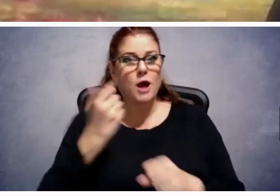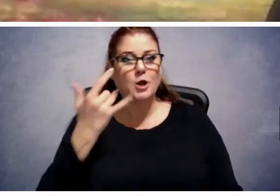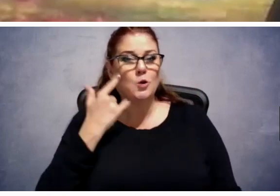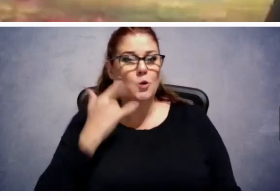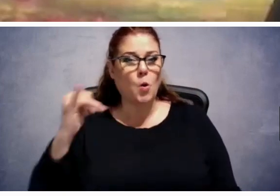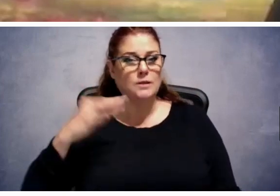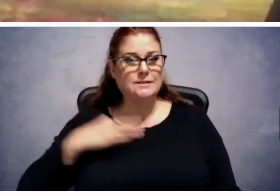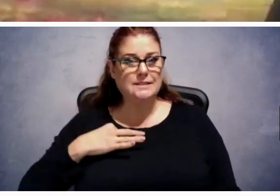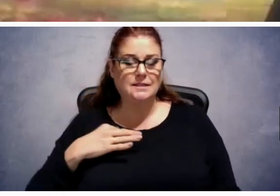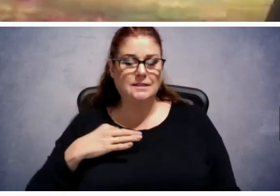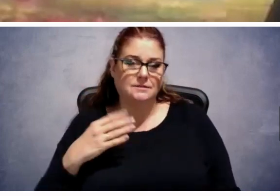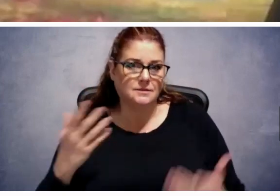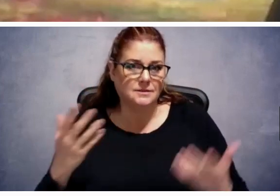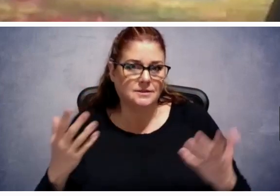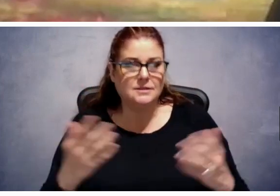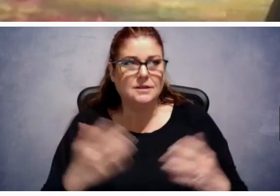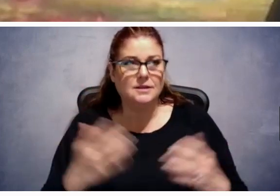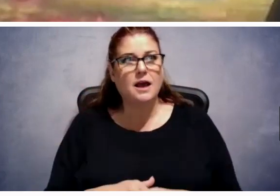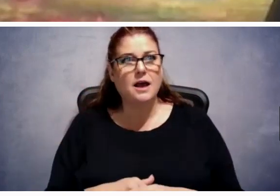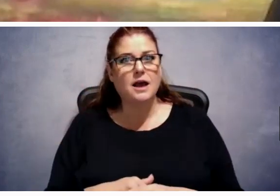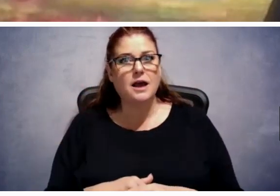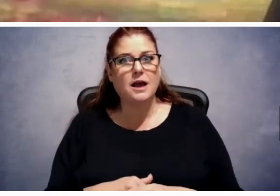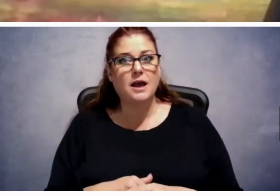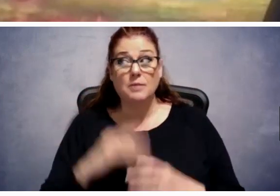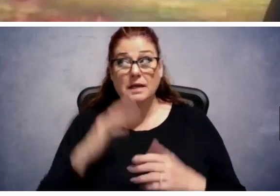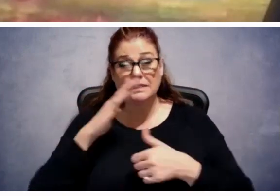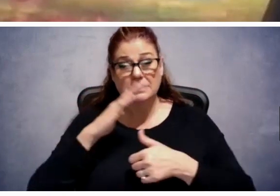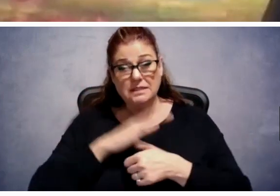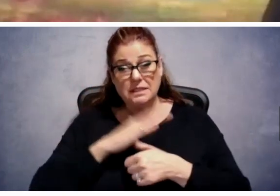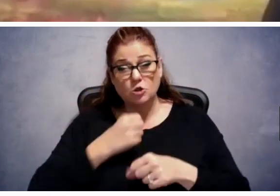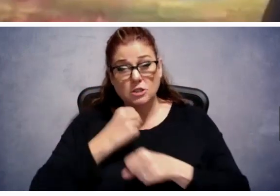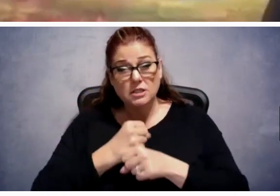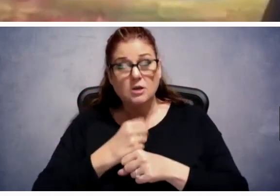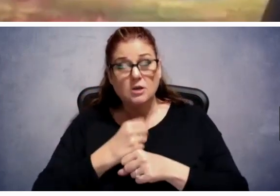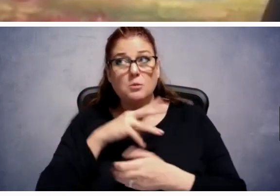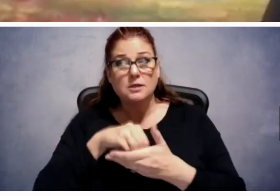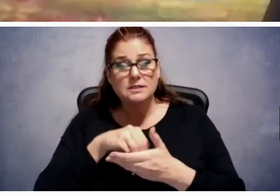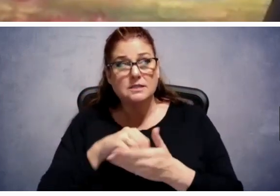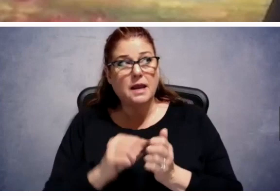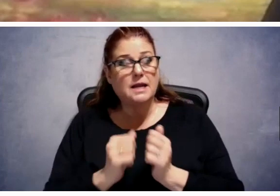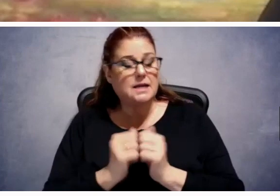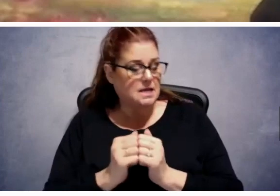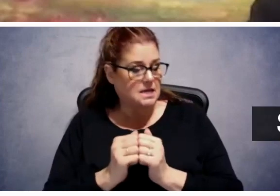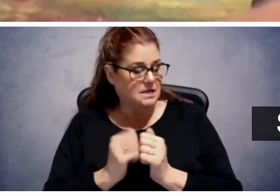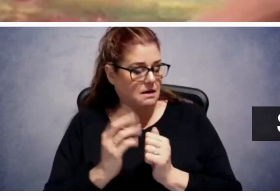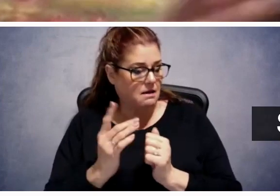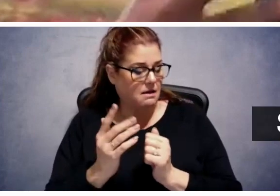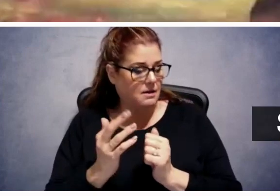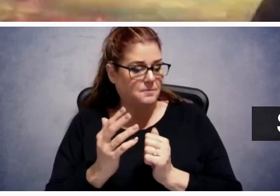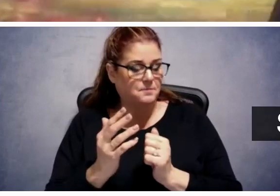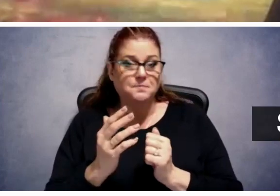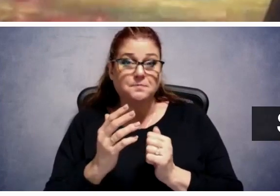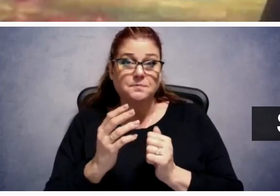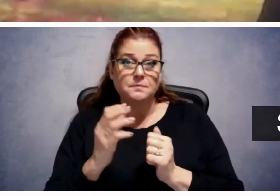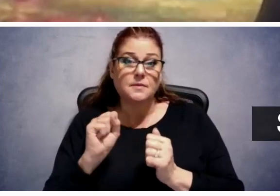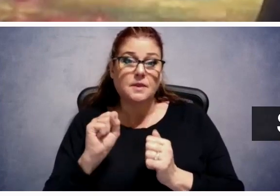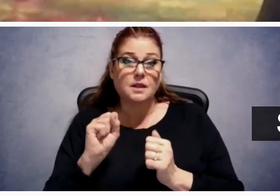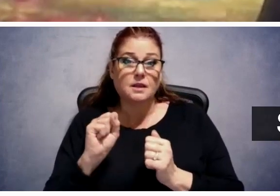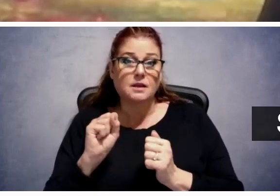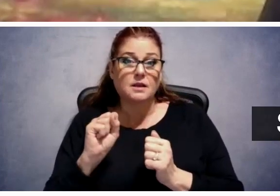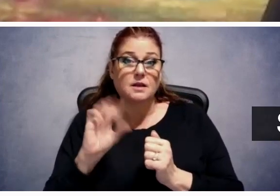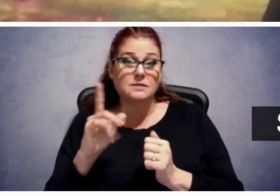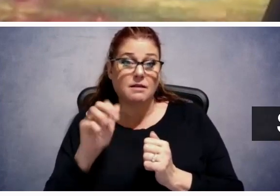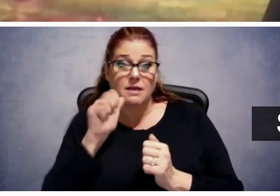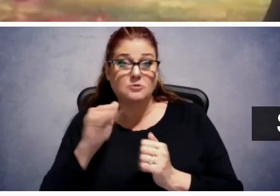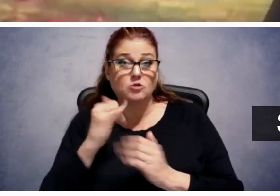And in my senior year, I participated in Scholastic Art and Writing, and